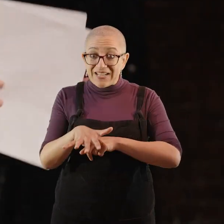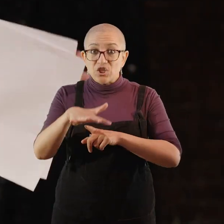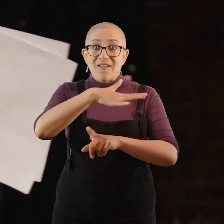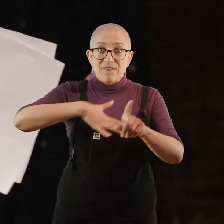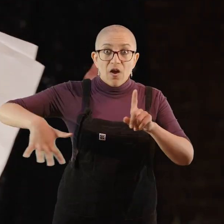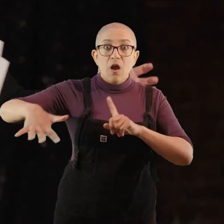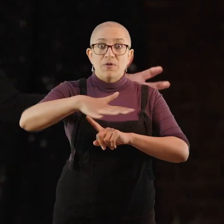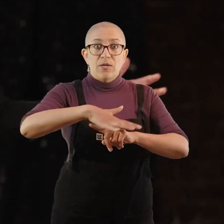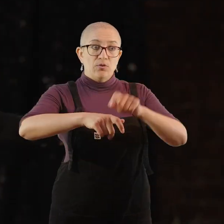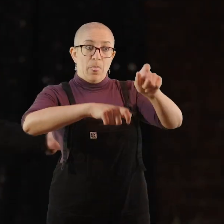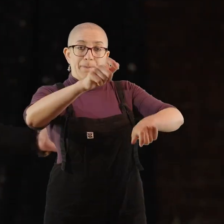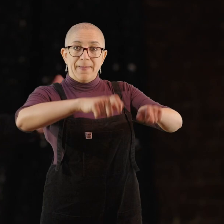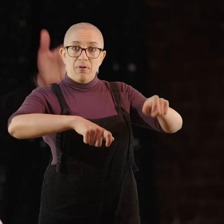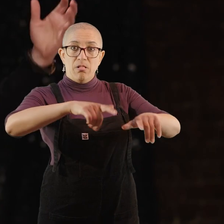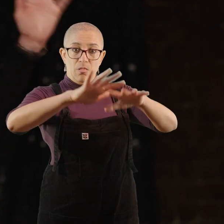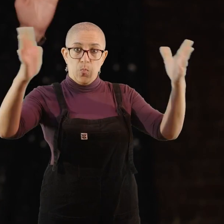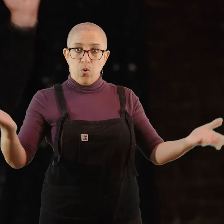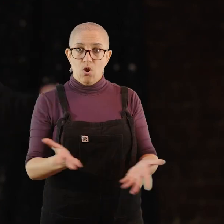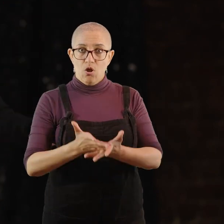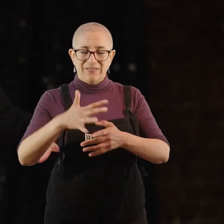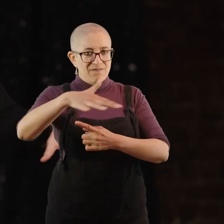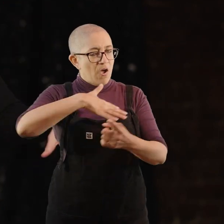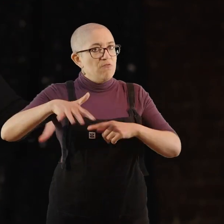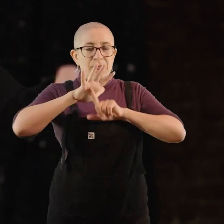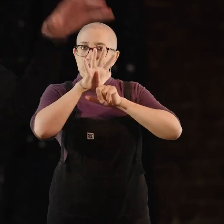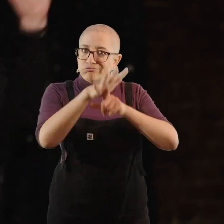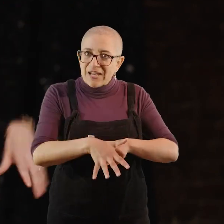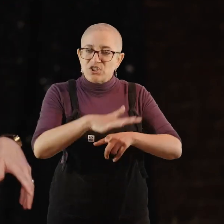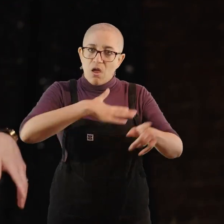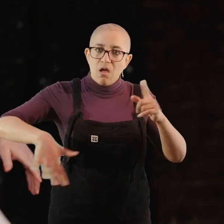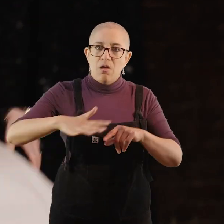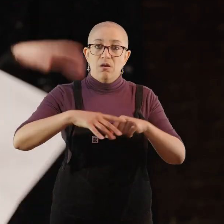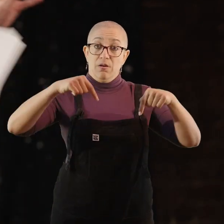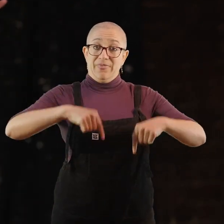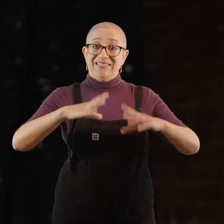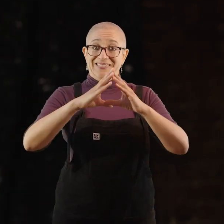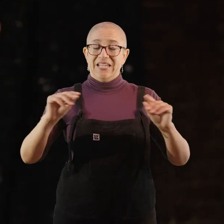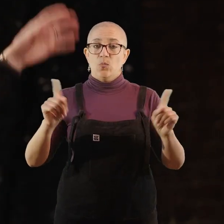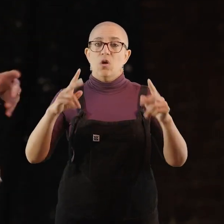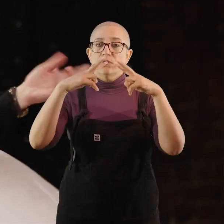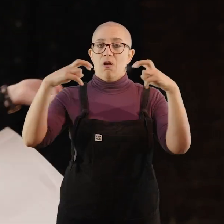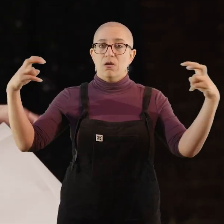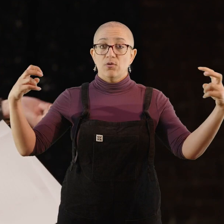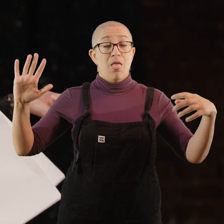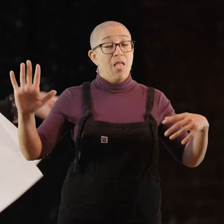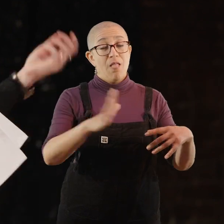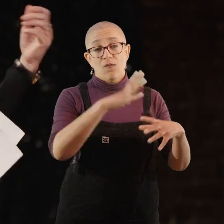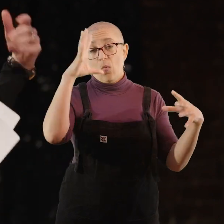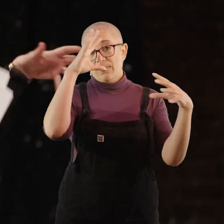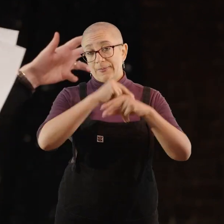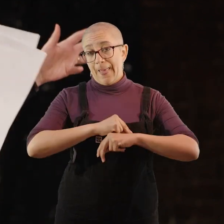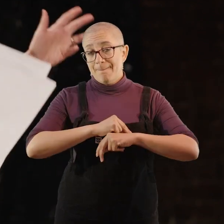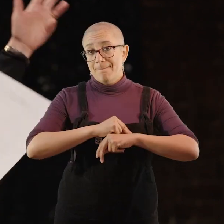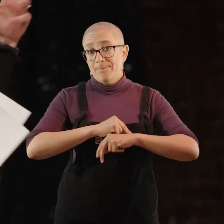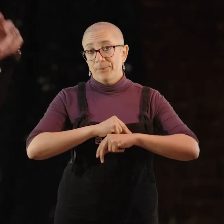the people in this world. And of course, in this scene, they're in a castle, everybody's asleep, and there's a lot